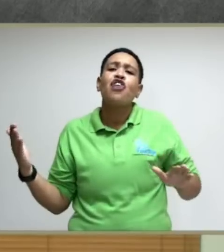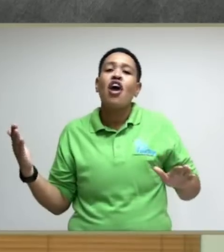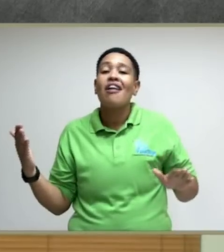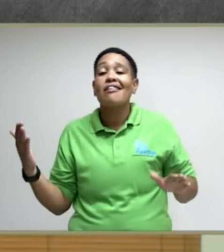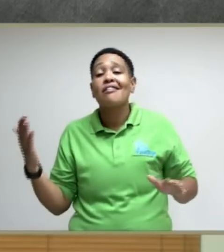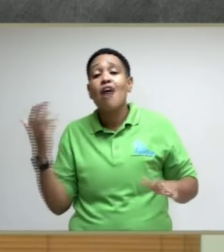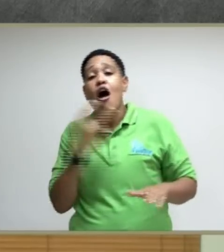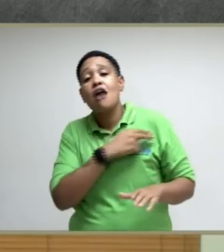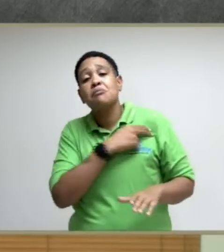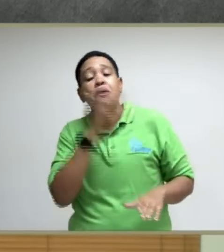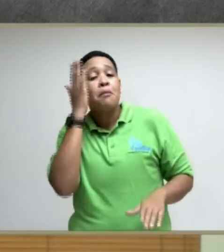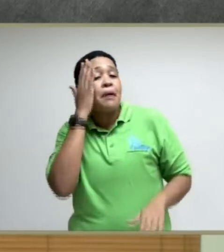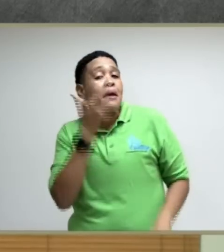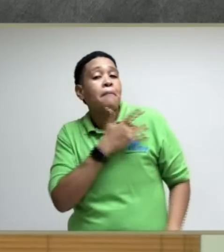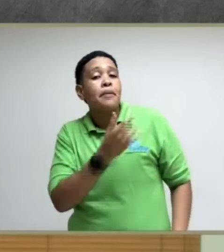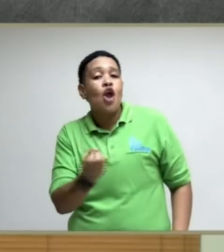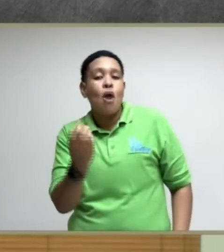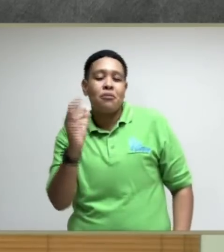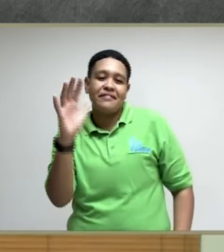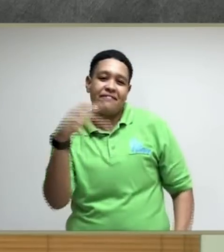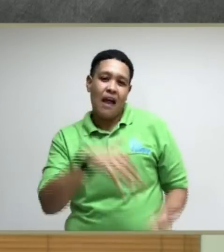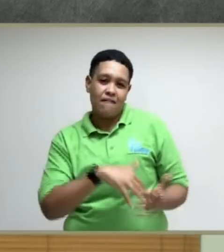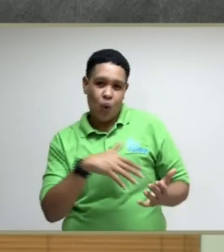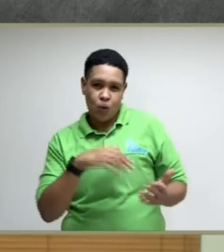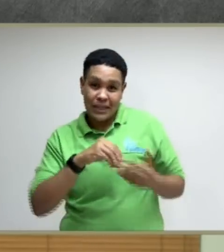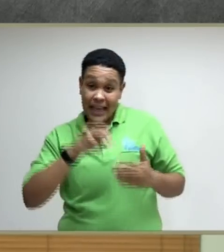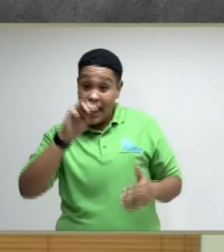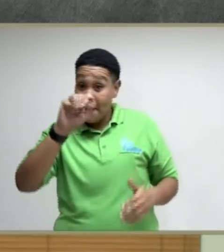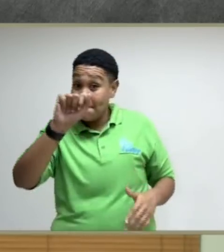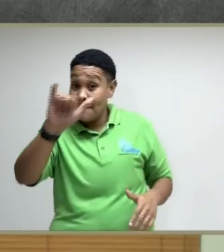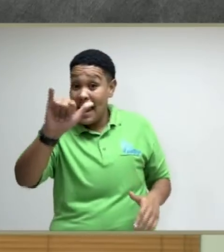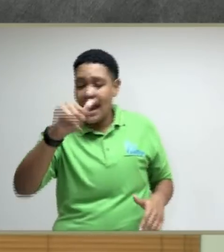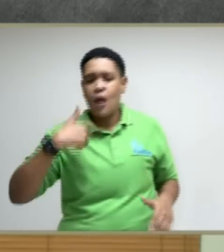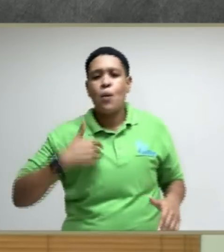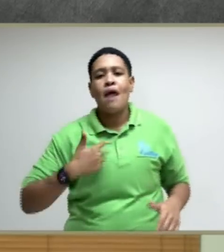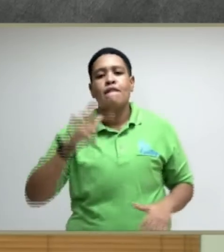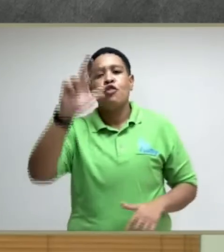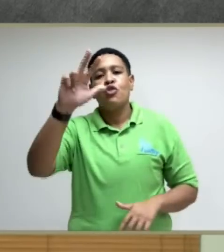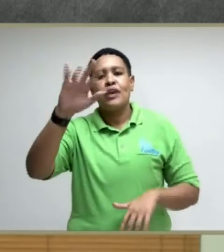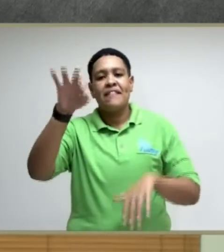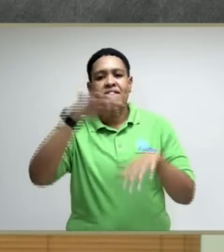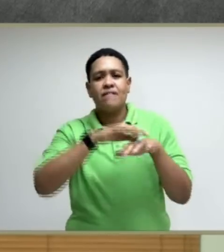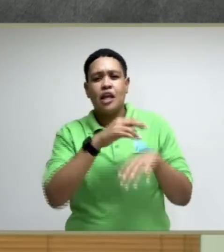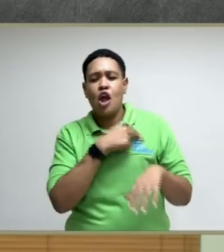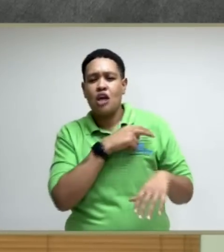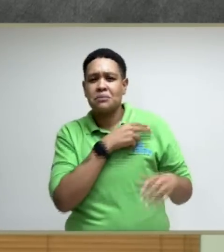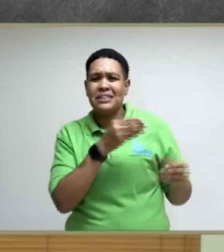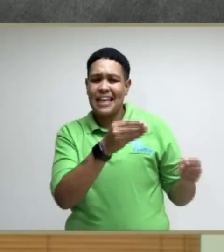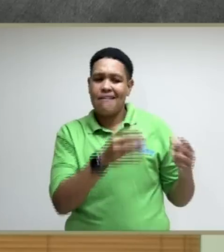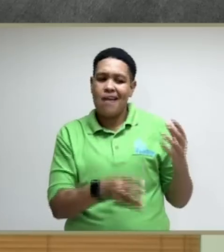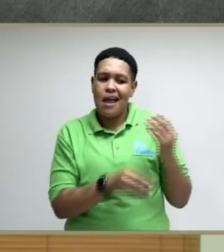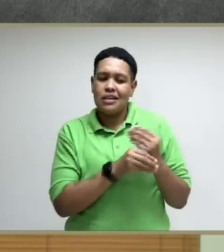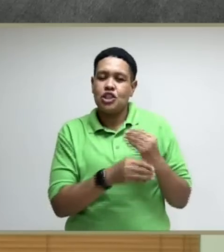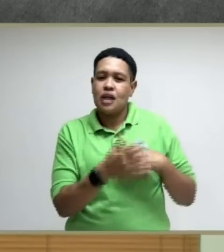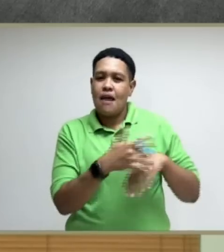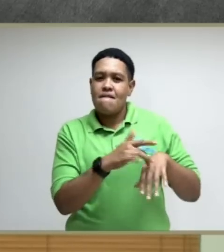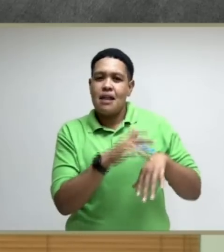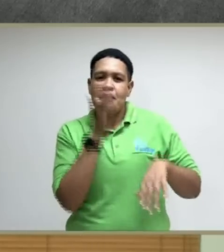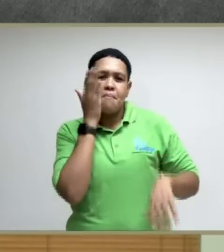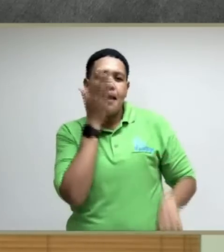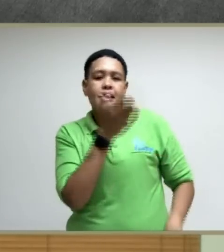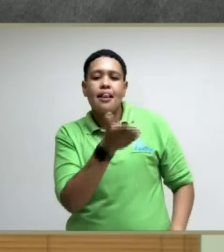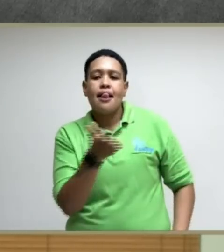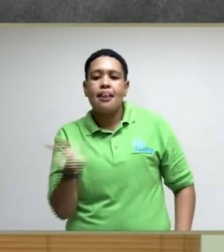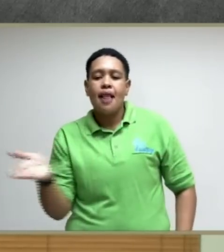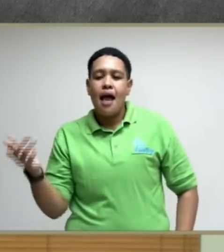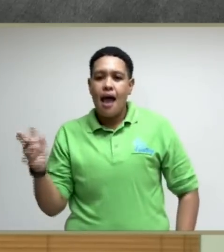beds. Now in May, we had 3 field hospitals that gave us some additional space.